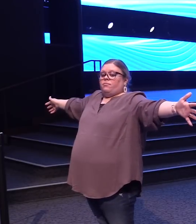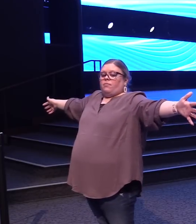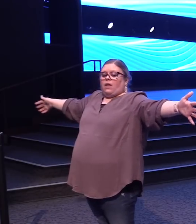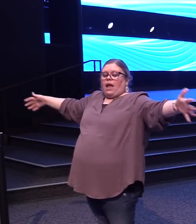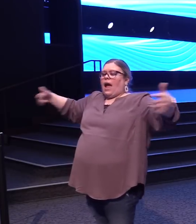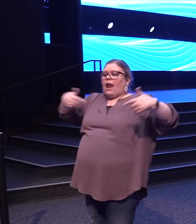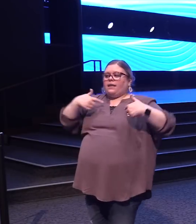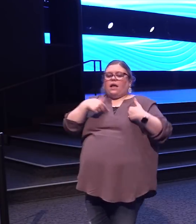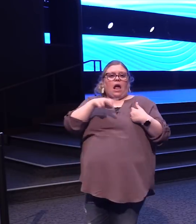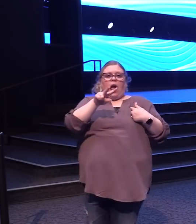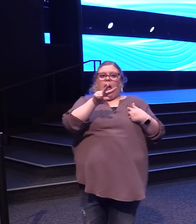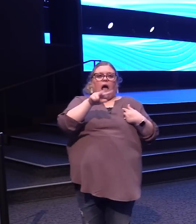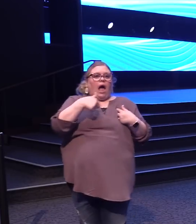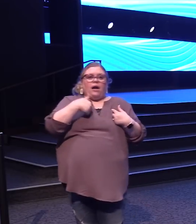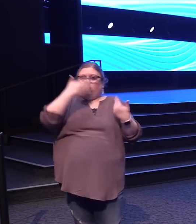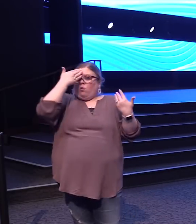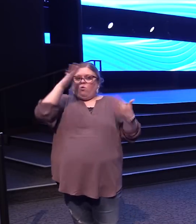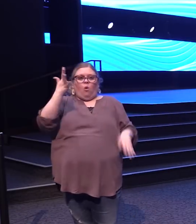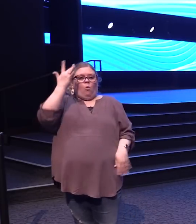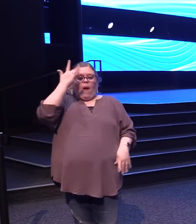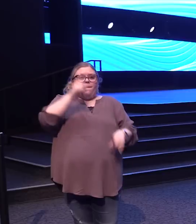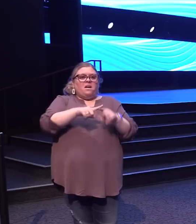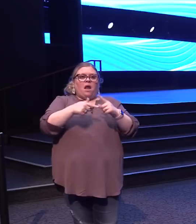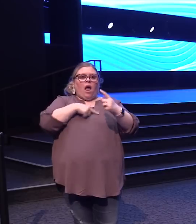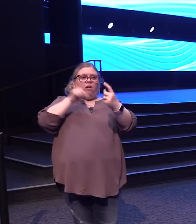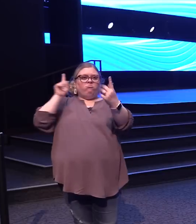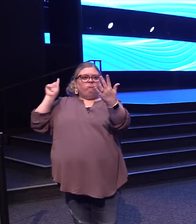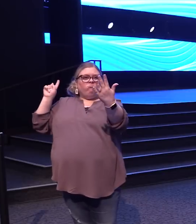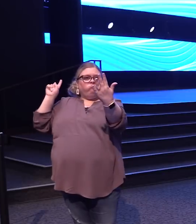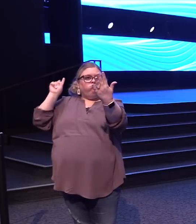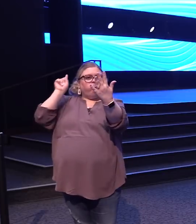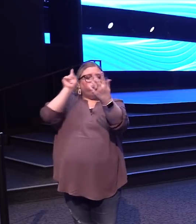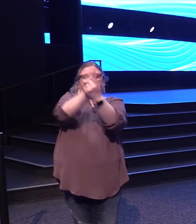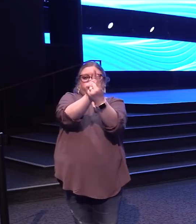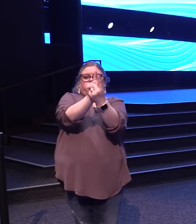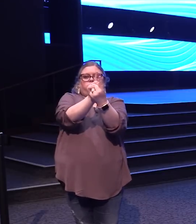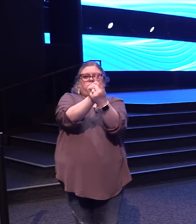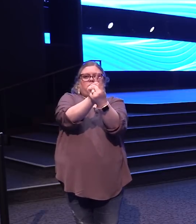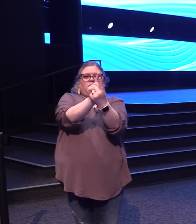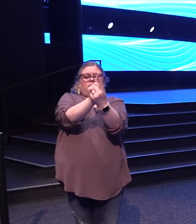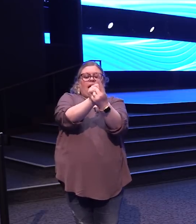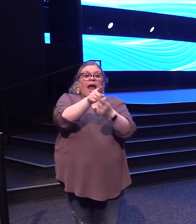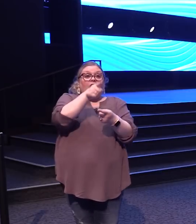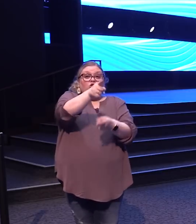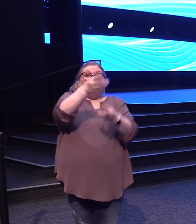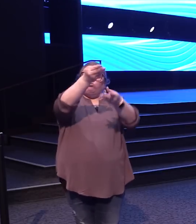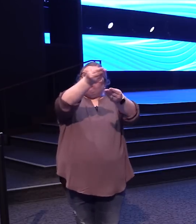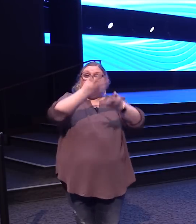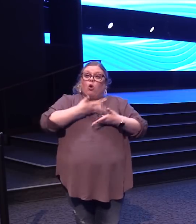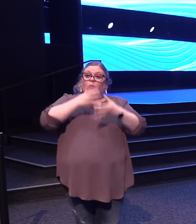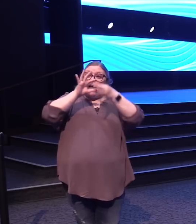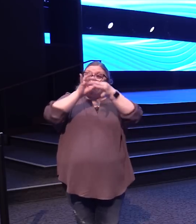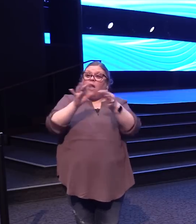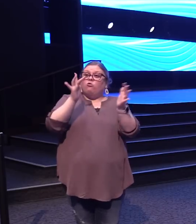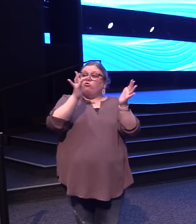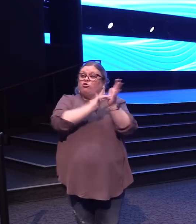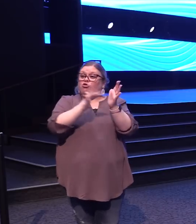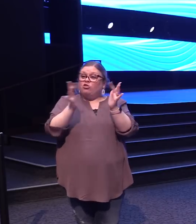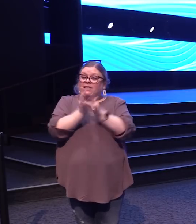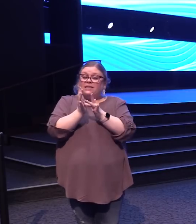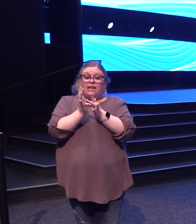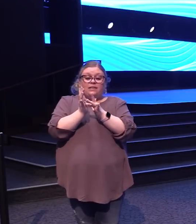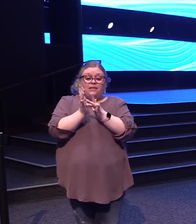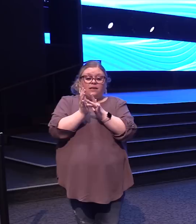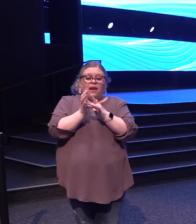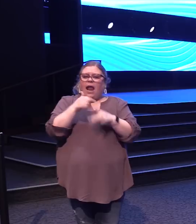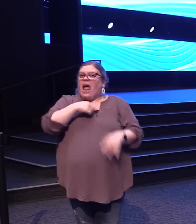And I don't know why, but I walked straight into your arms. And you told me about this Jesus,